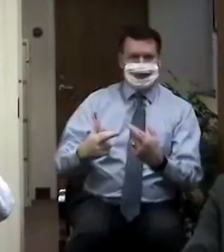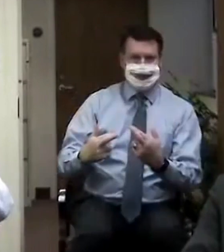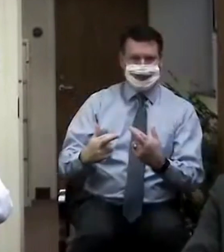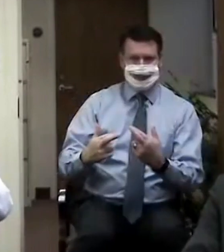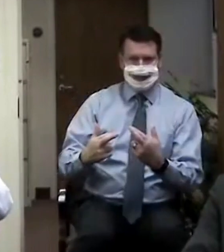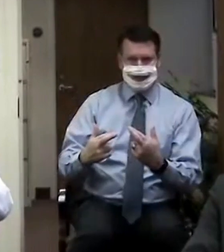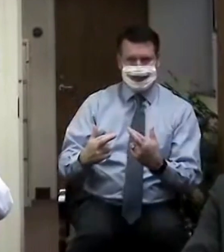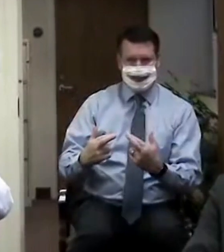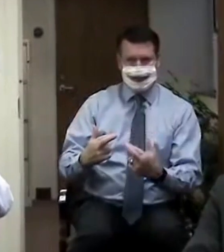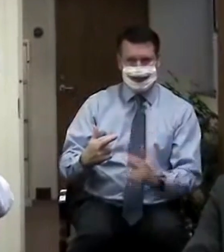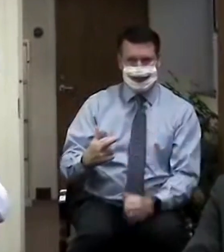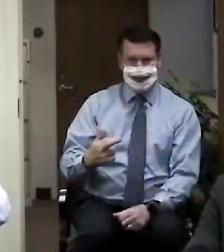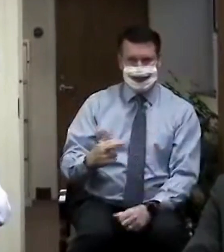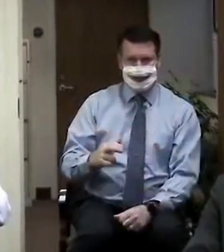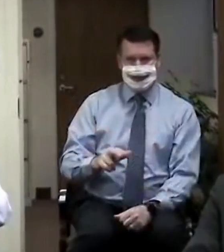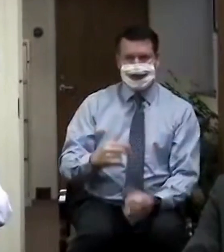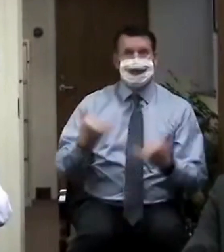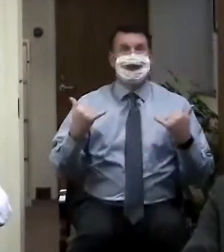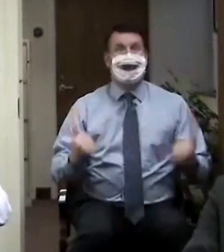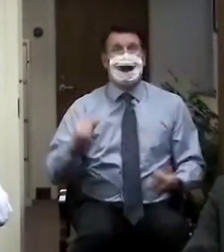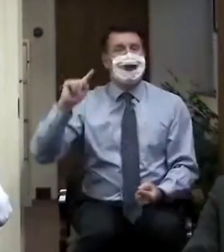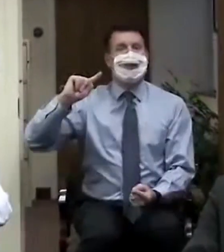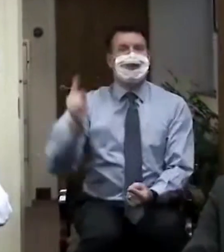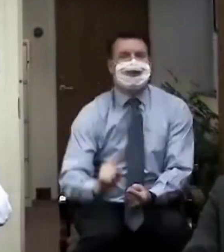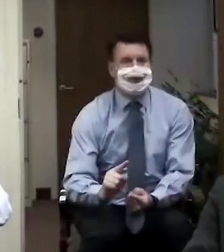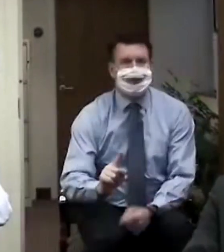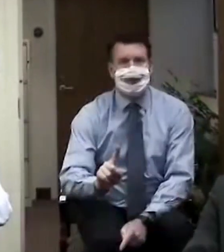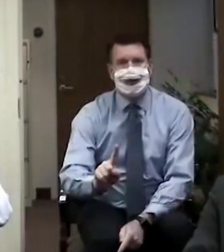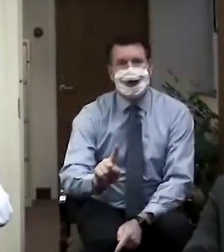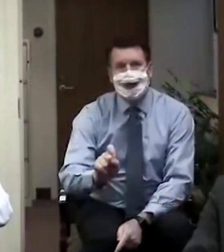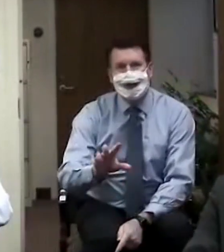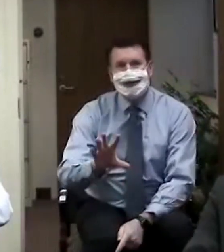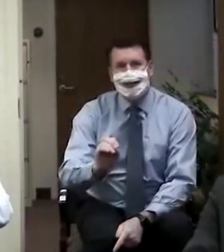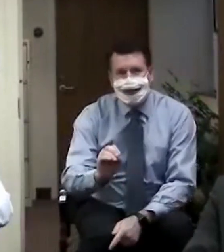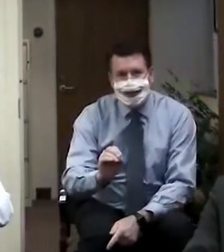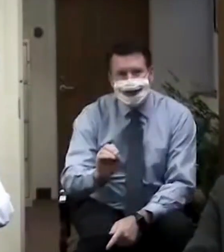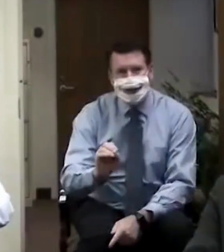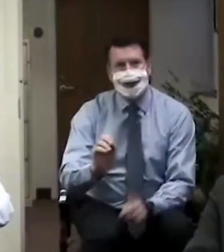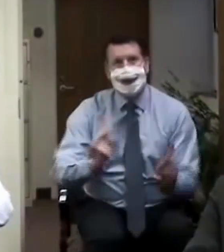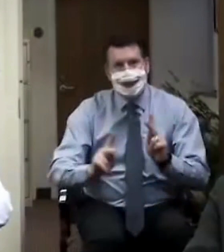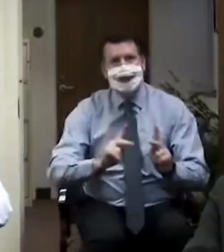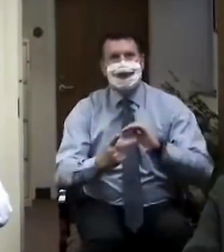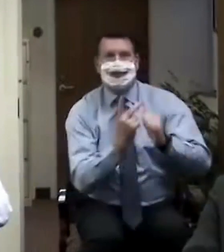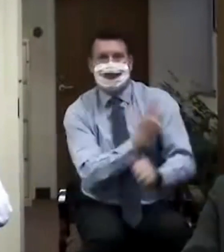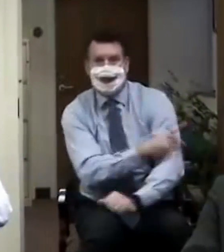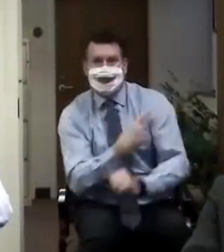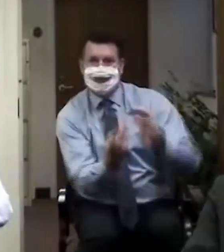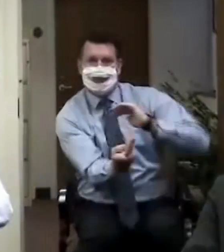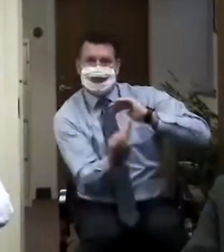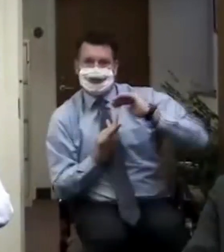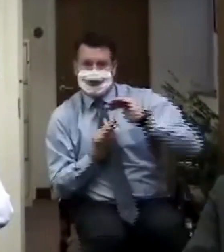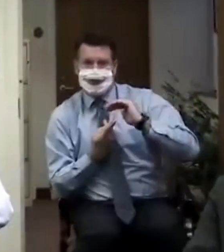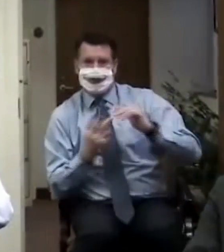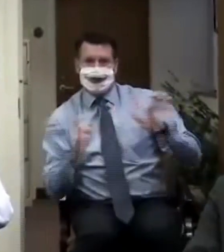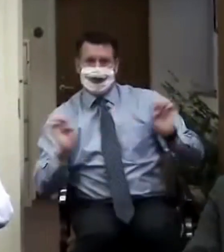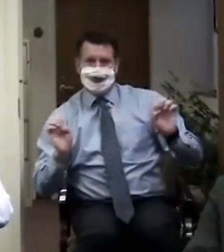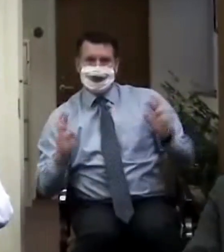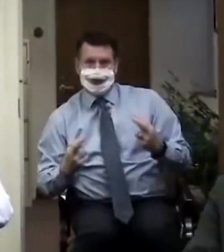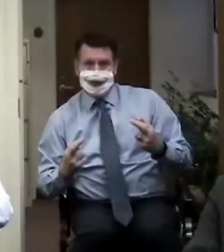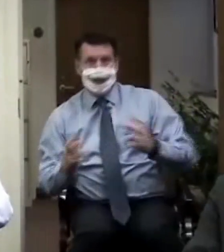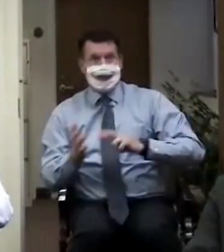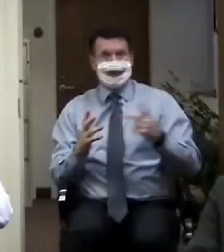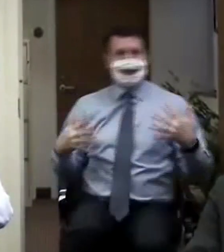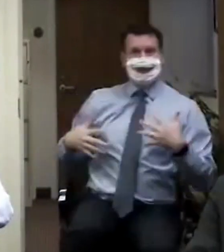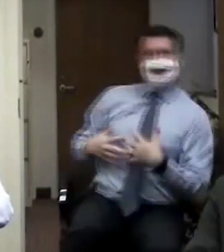150 emergency room patients being taken care of? And likely is they just didn't come. Over the last couple of weeks, we've